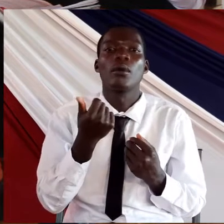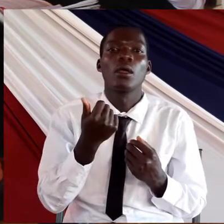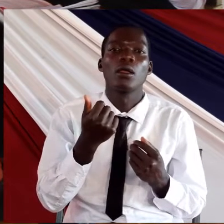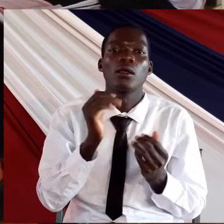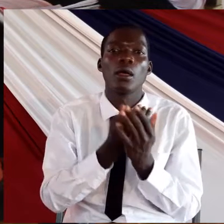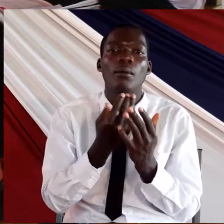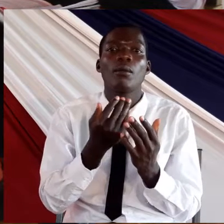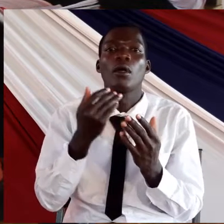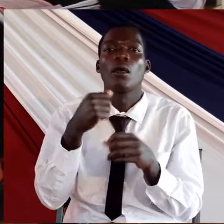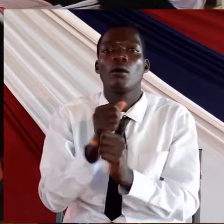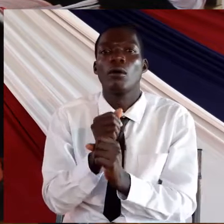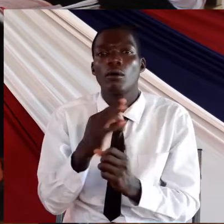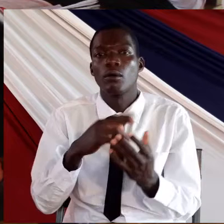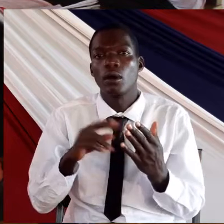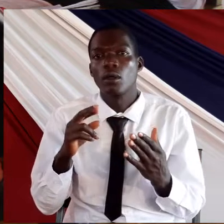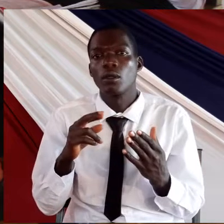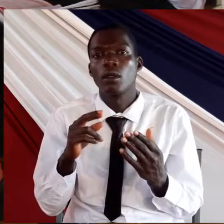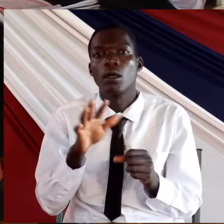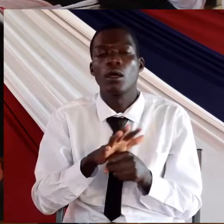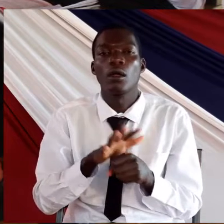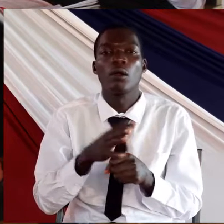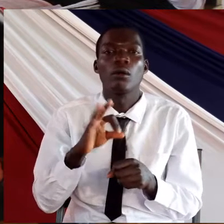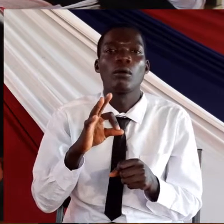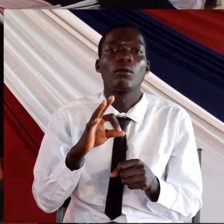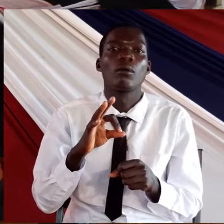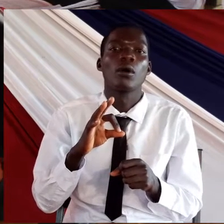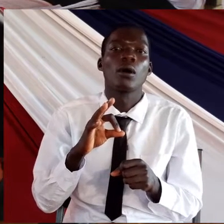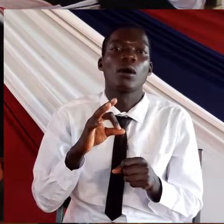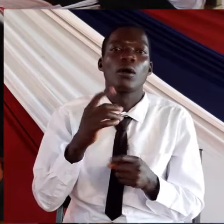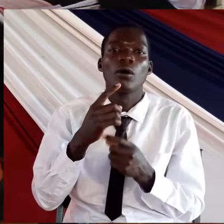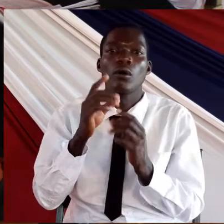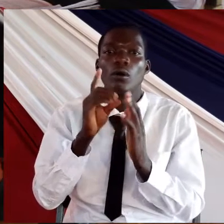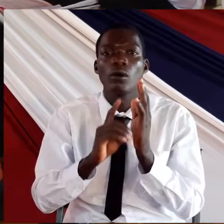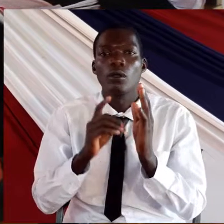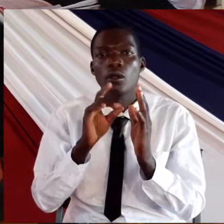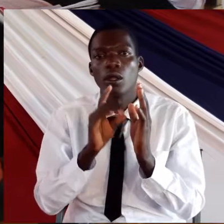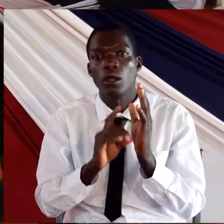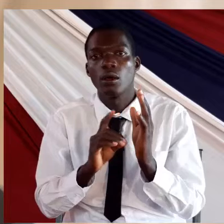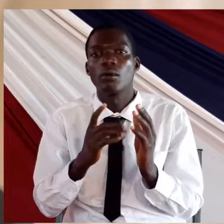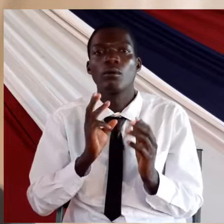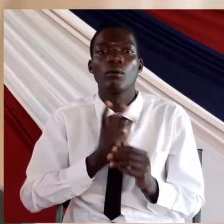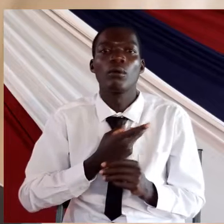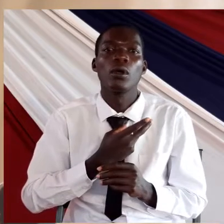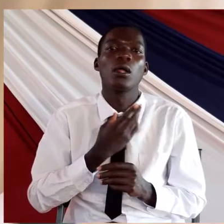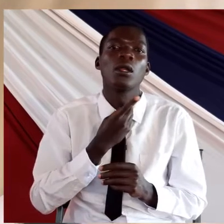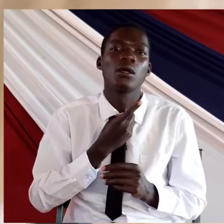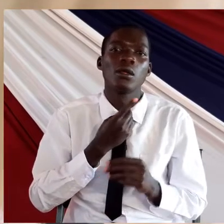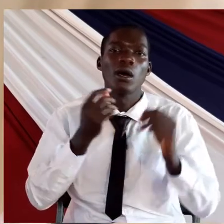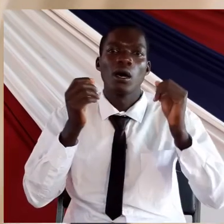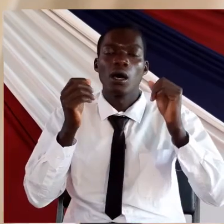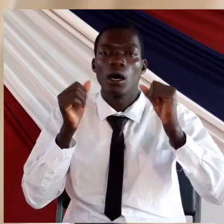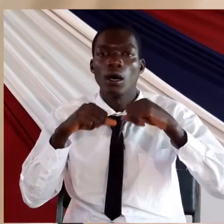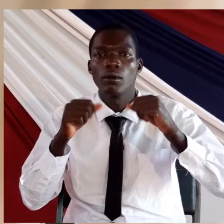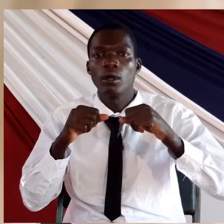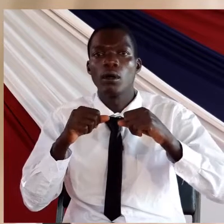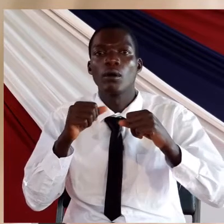forms of writing. Right. So a lot that goes around that we read are arguments that are